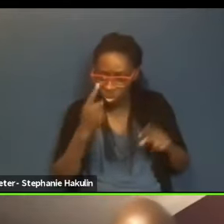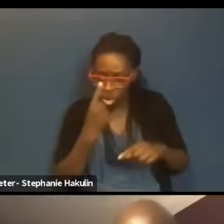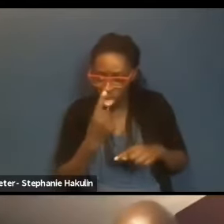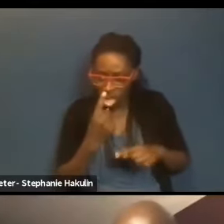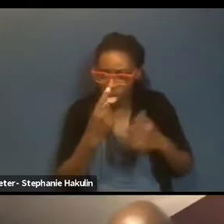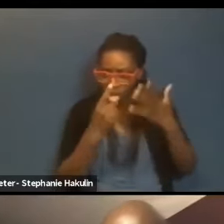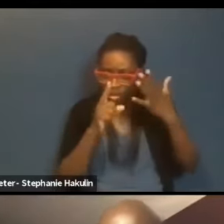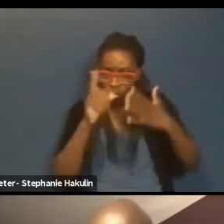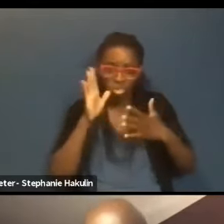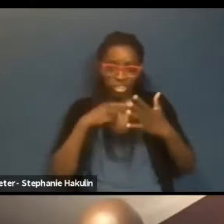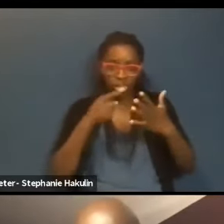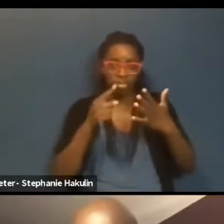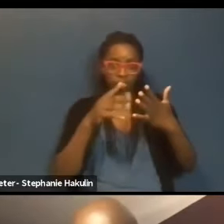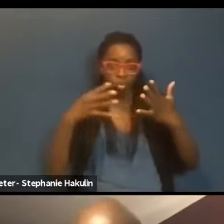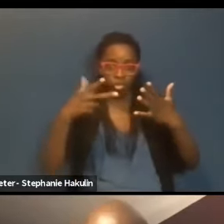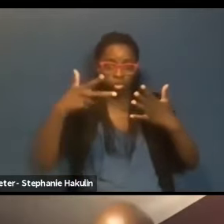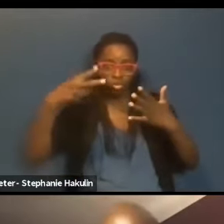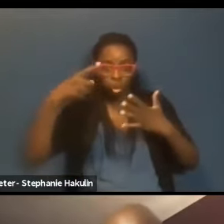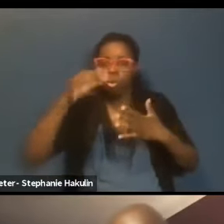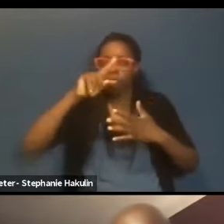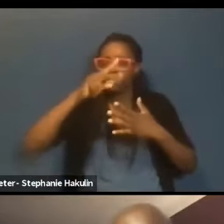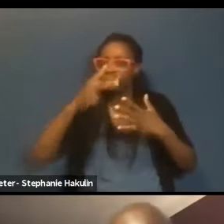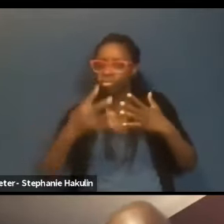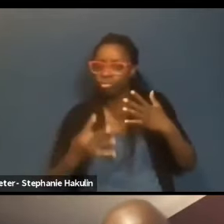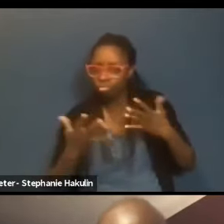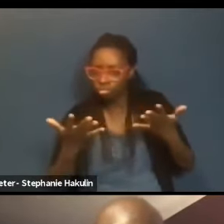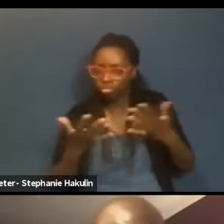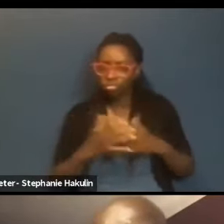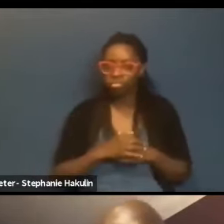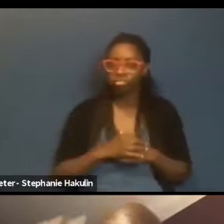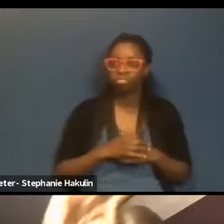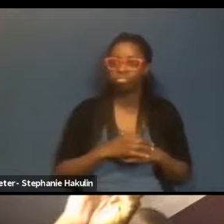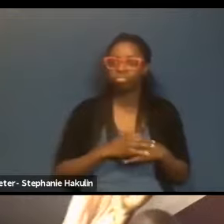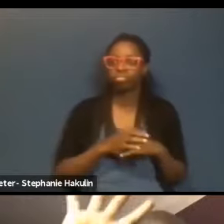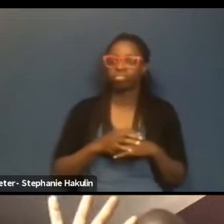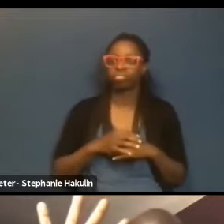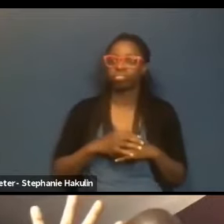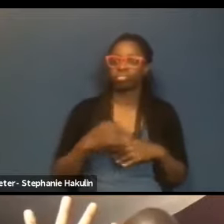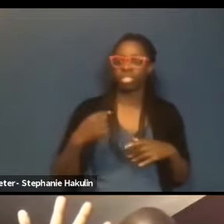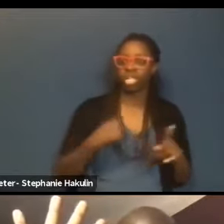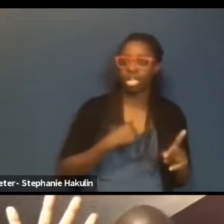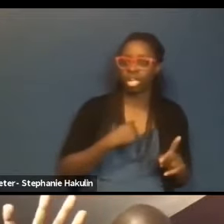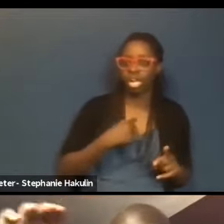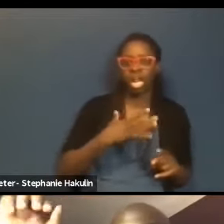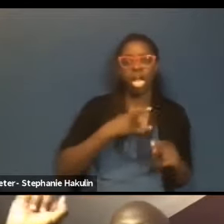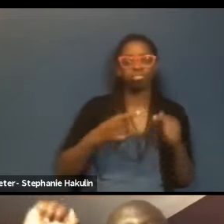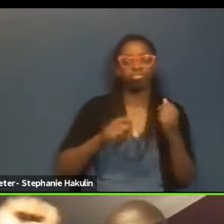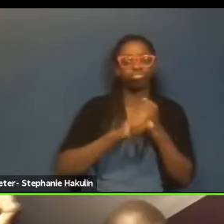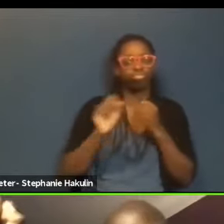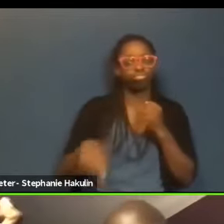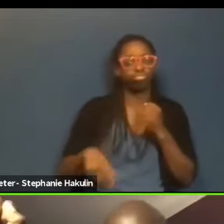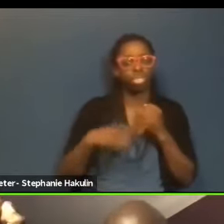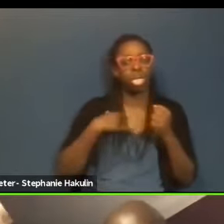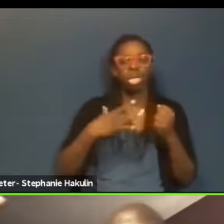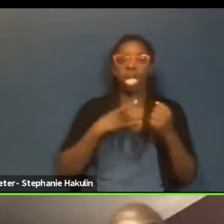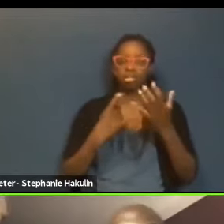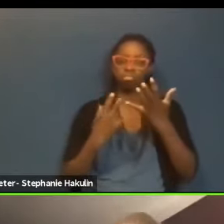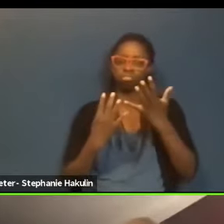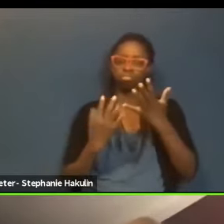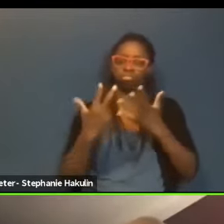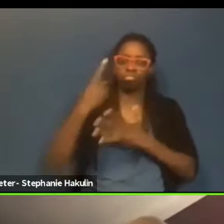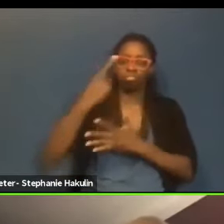dramatic? I like dramatic and I like four through one. Okay, number four, Miami